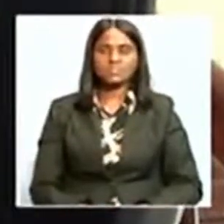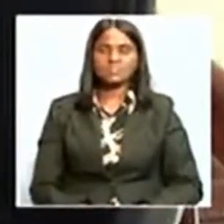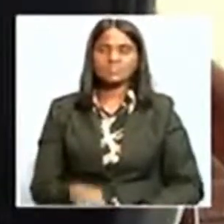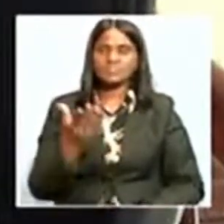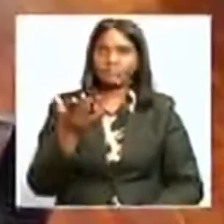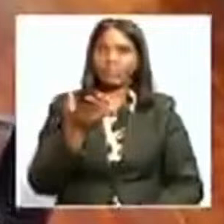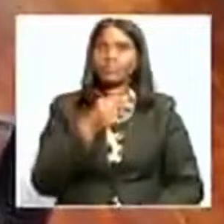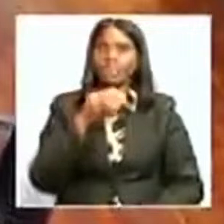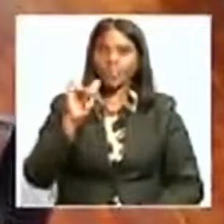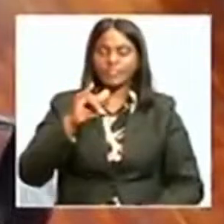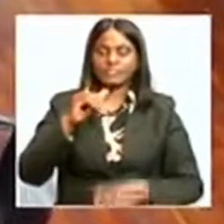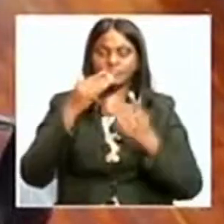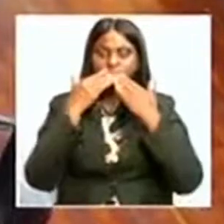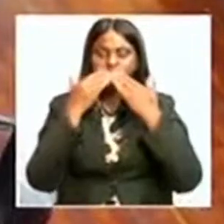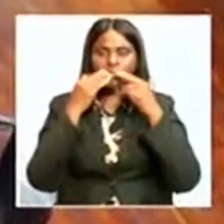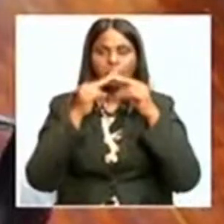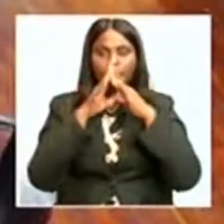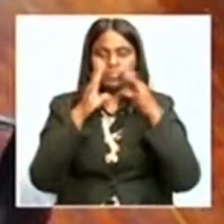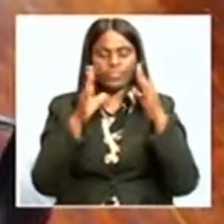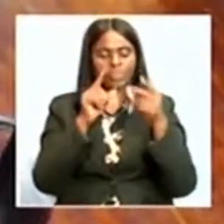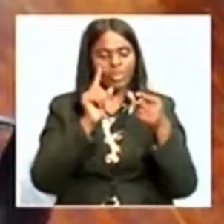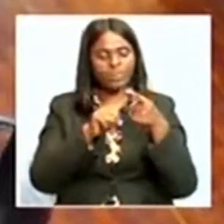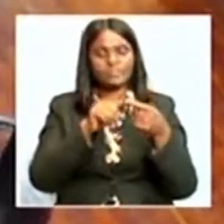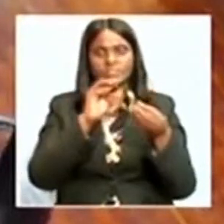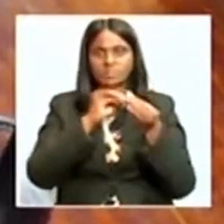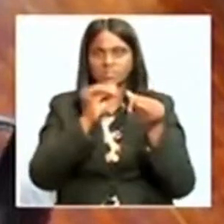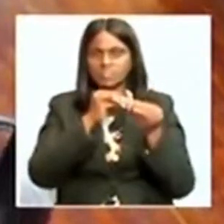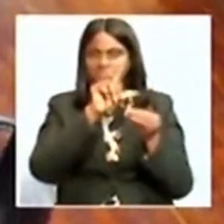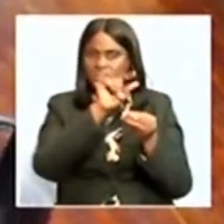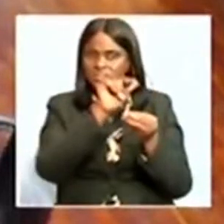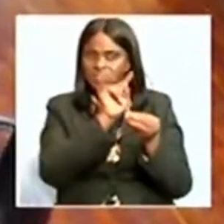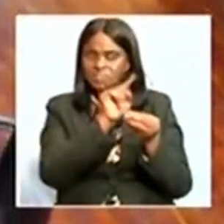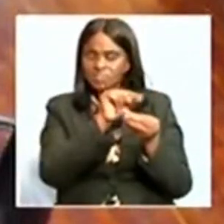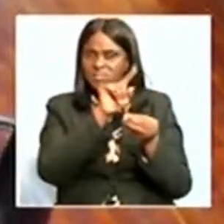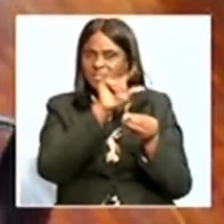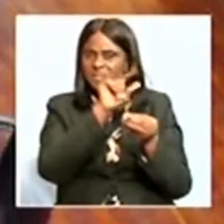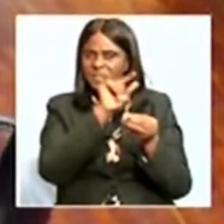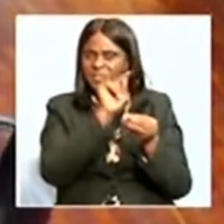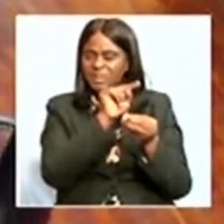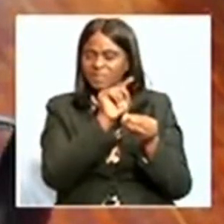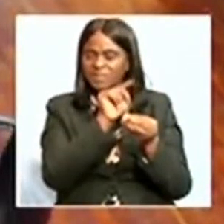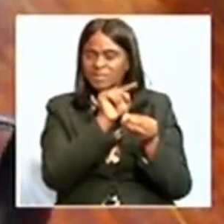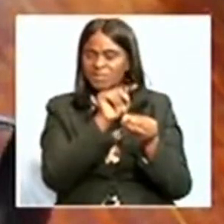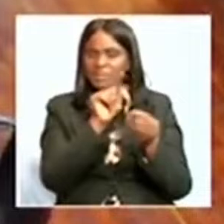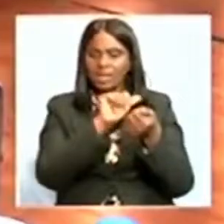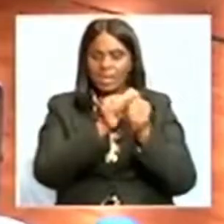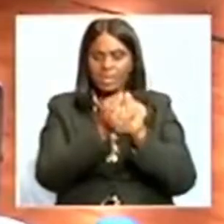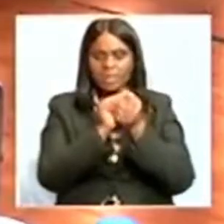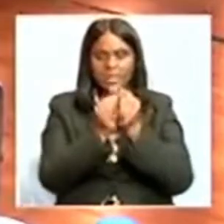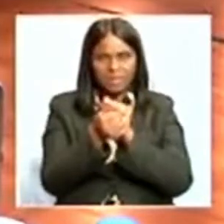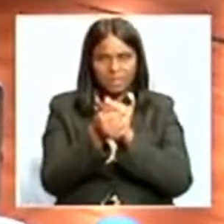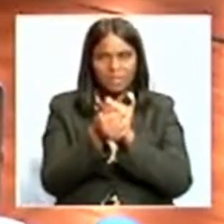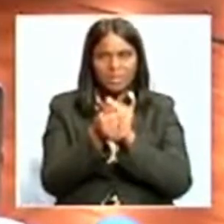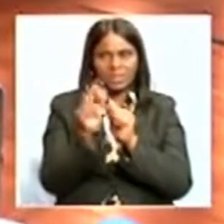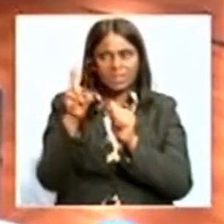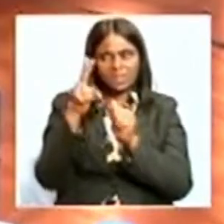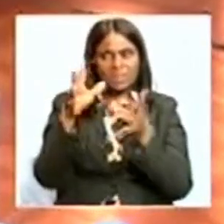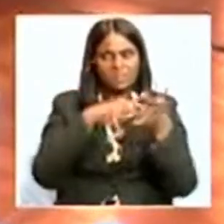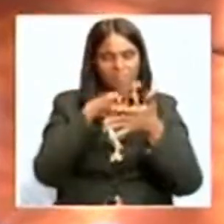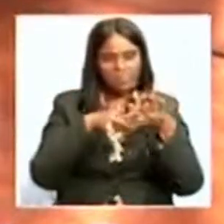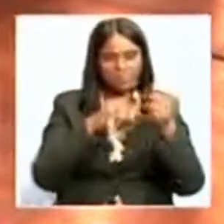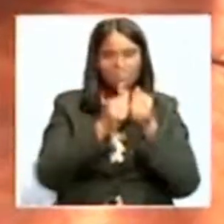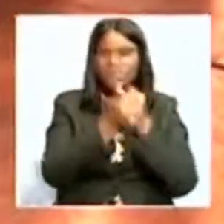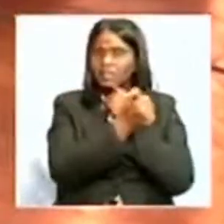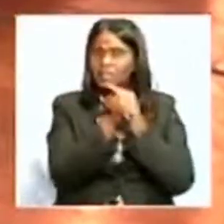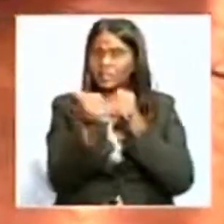Janada. Thank you so much. On clause 20 here, the clause amends the second schedule by, among